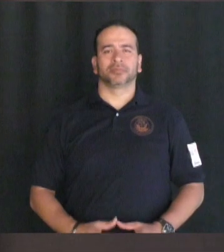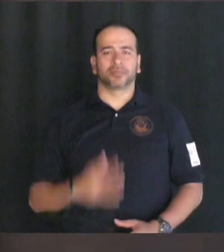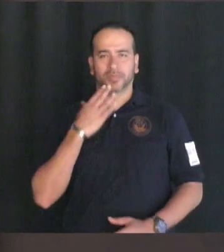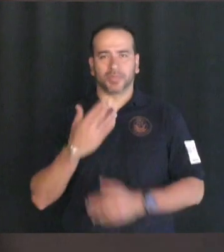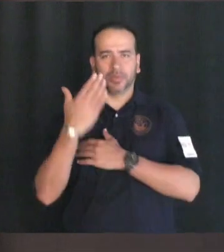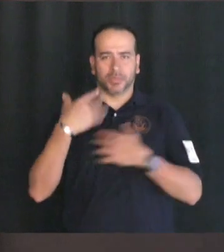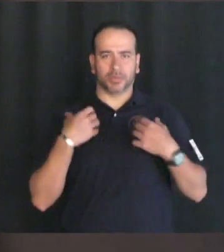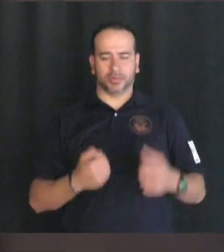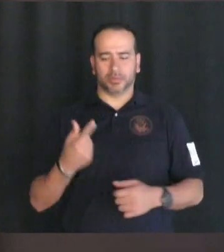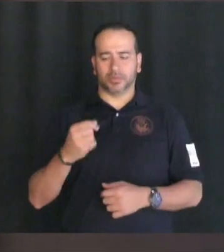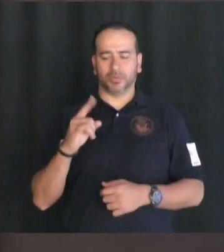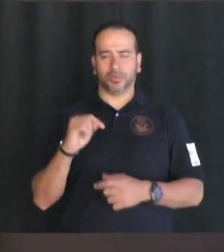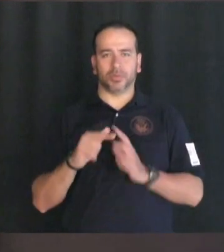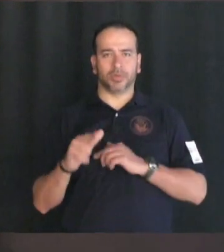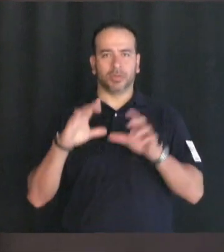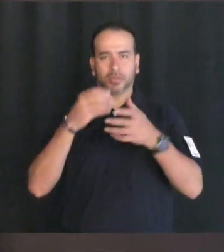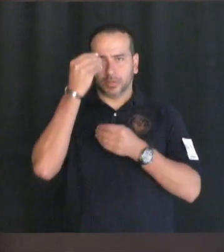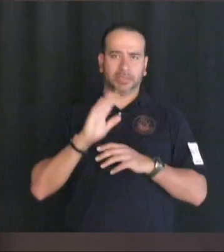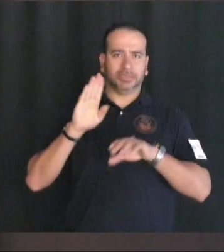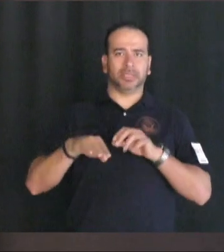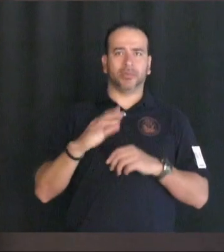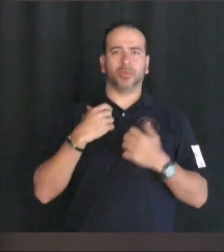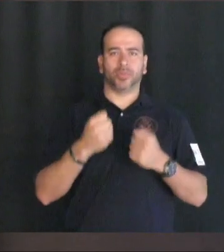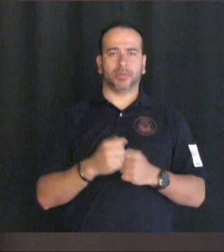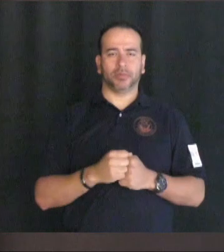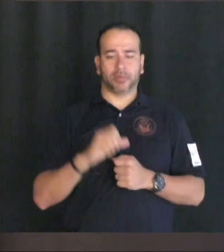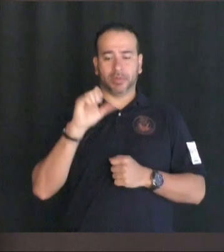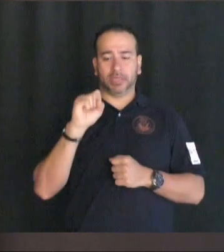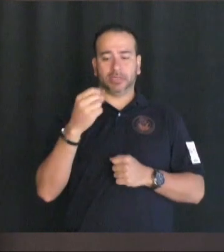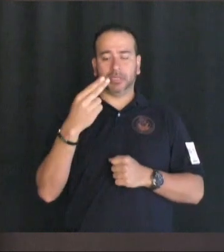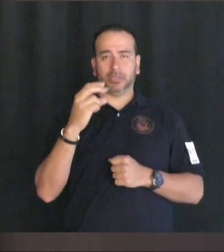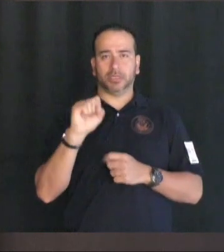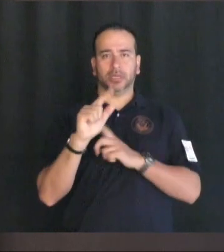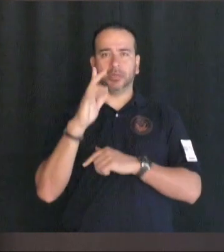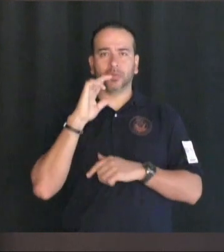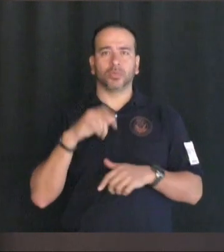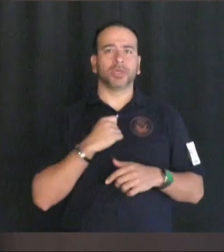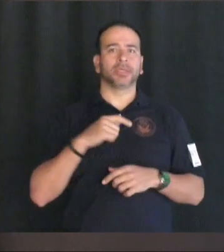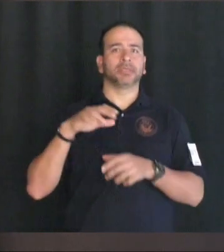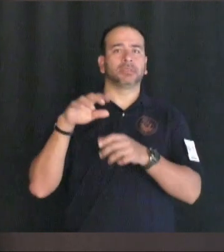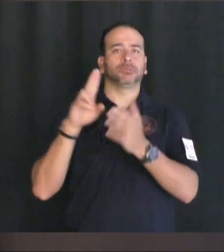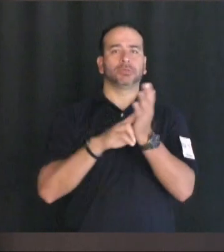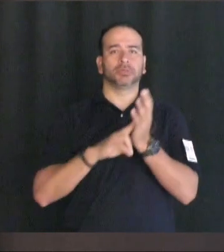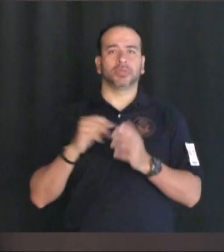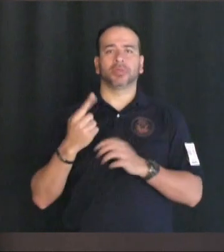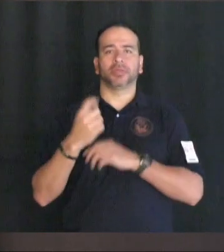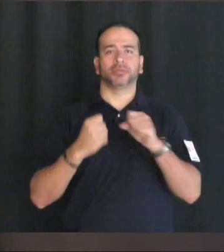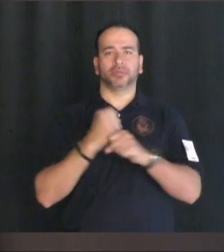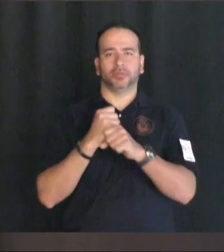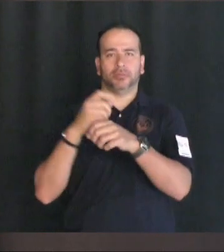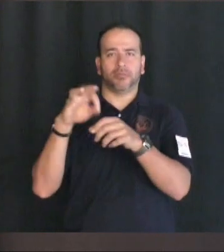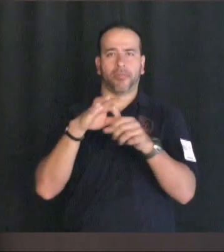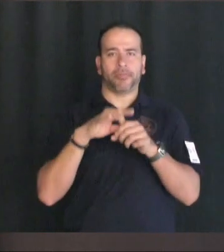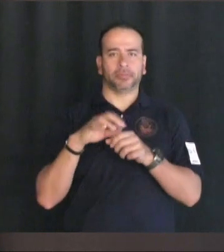Good morning, Braves. I'm Georgia, and here's your club news. SHS will be taking registrations for next year's elections, 2020, in